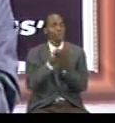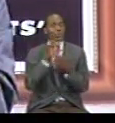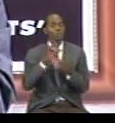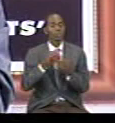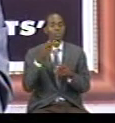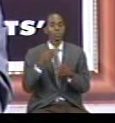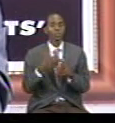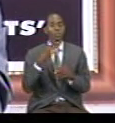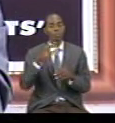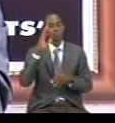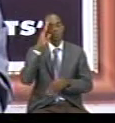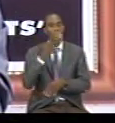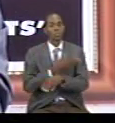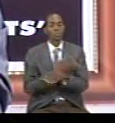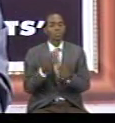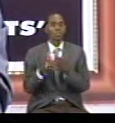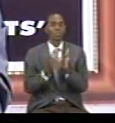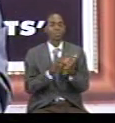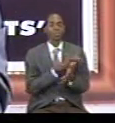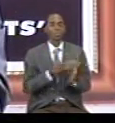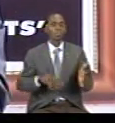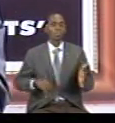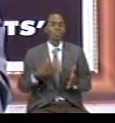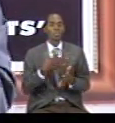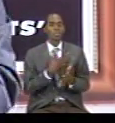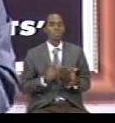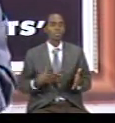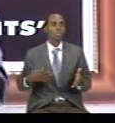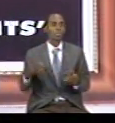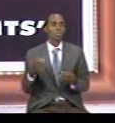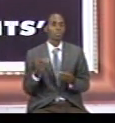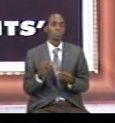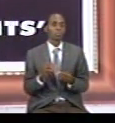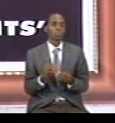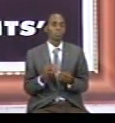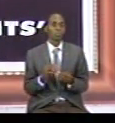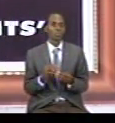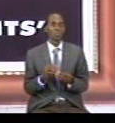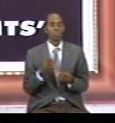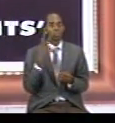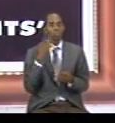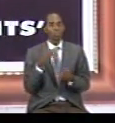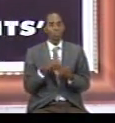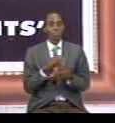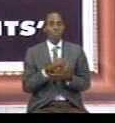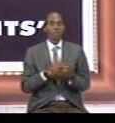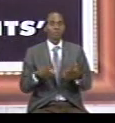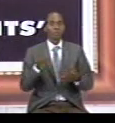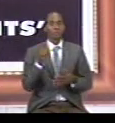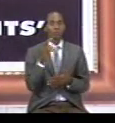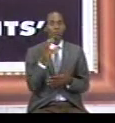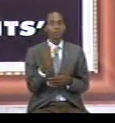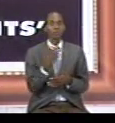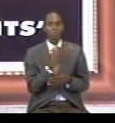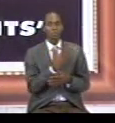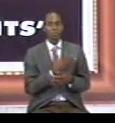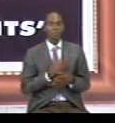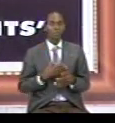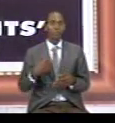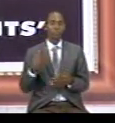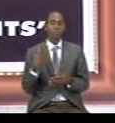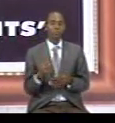love one another as he gave us commandment. Look at verse 24. And he that keepeth